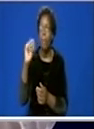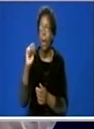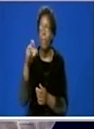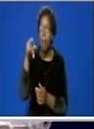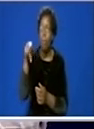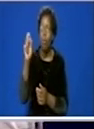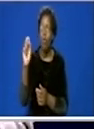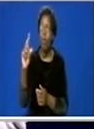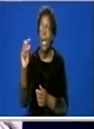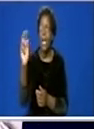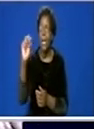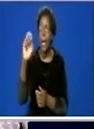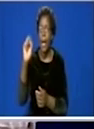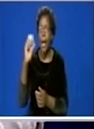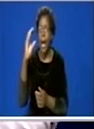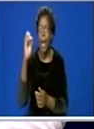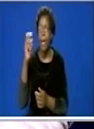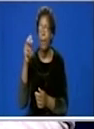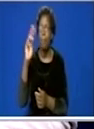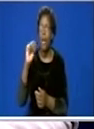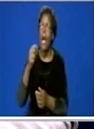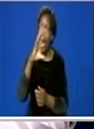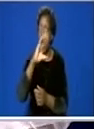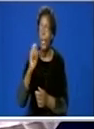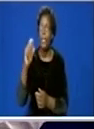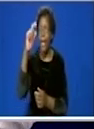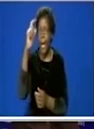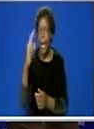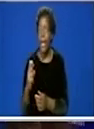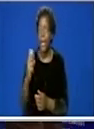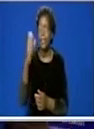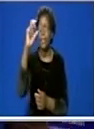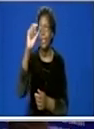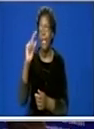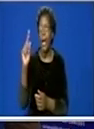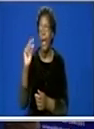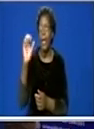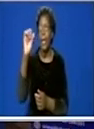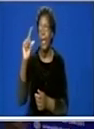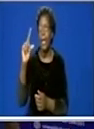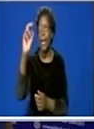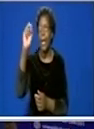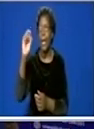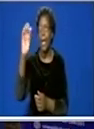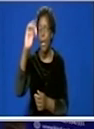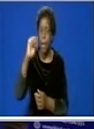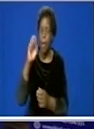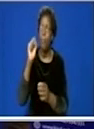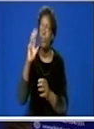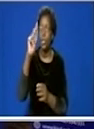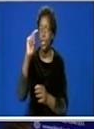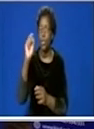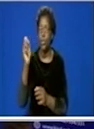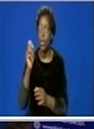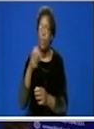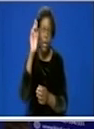the sclerenchyma, and the xylem tissue. Wow, that's wonderful. You remember what we covered about support